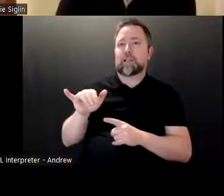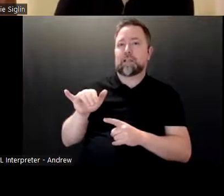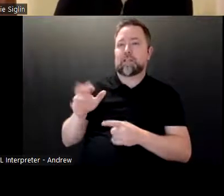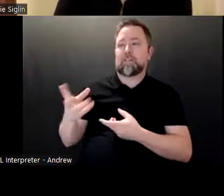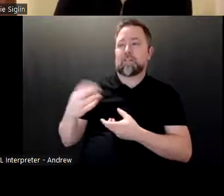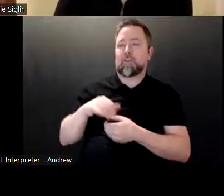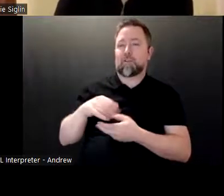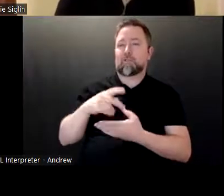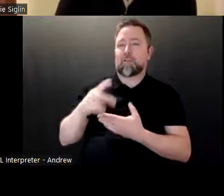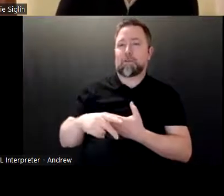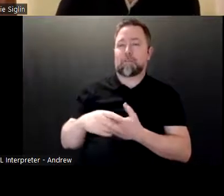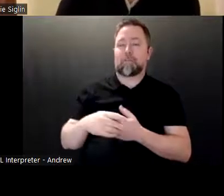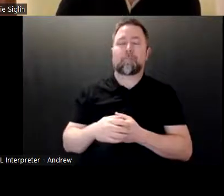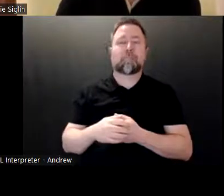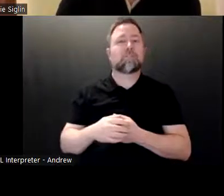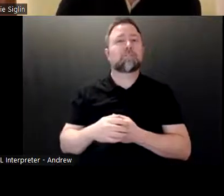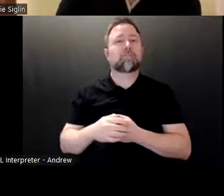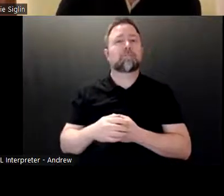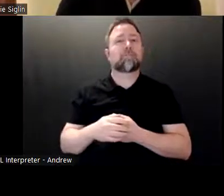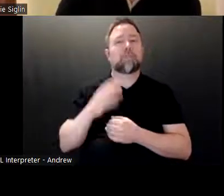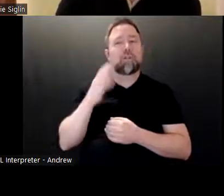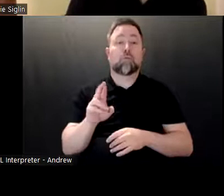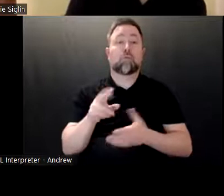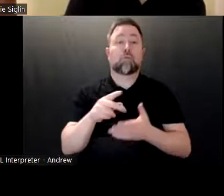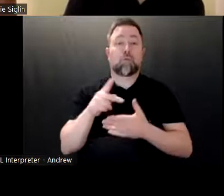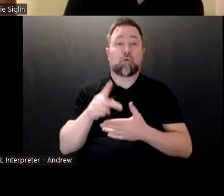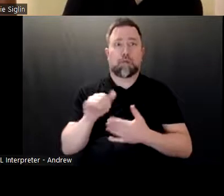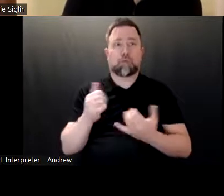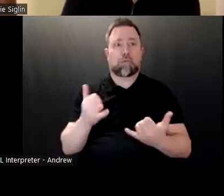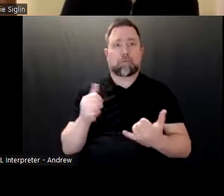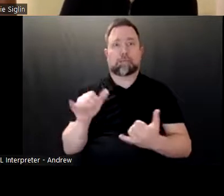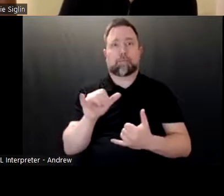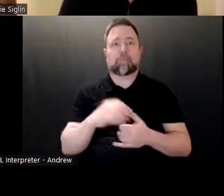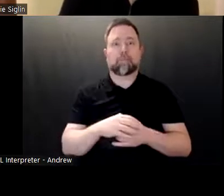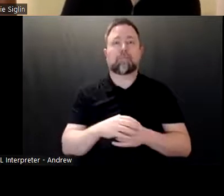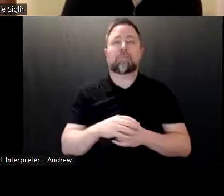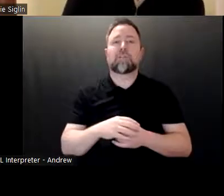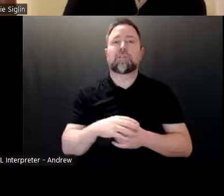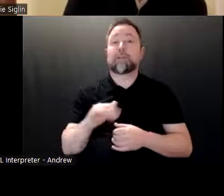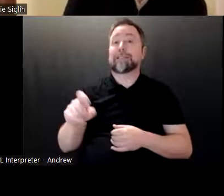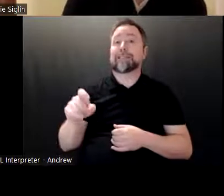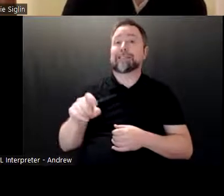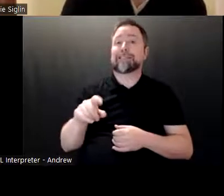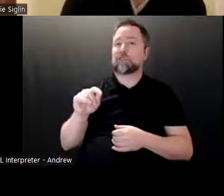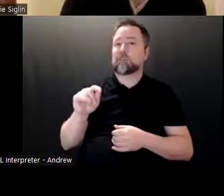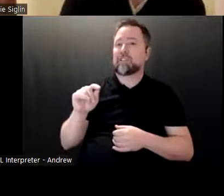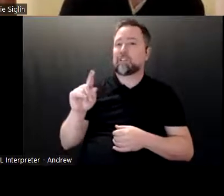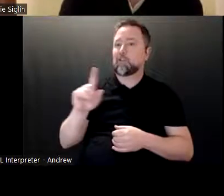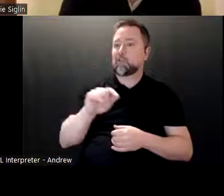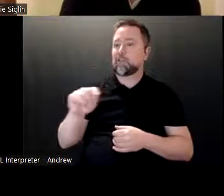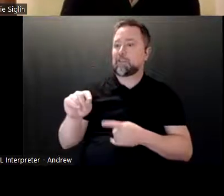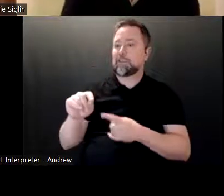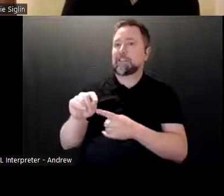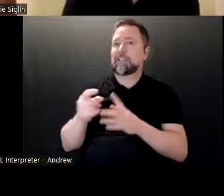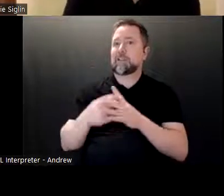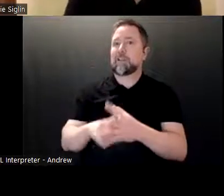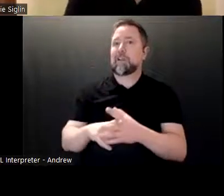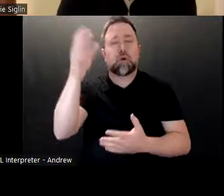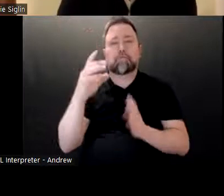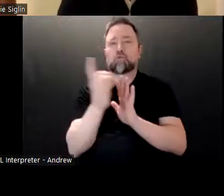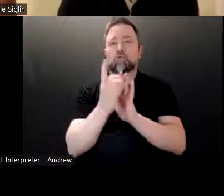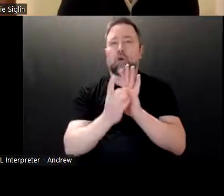So maybe they didn't know that individual bird, but on the right is Bert Culp, who was the lead